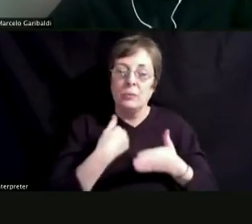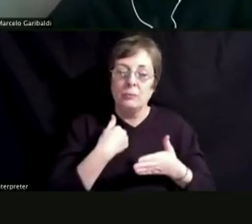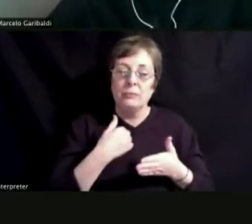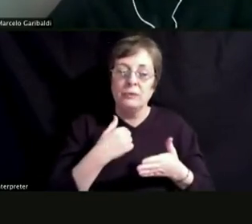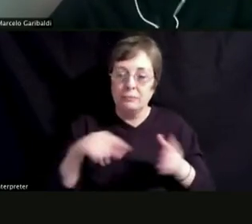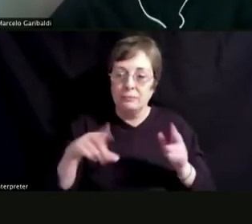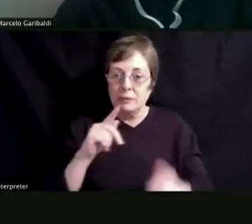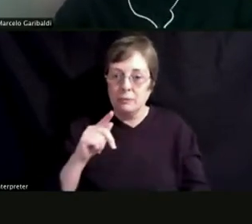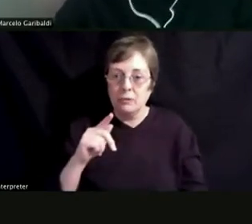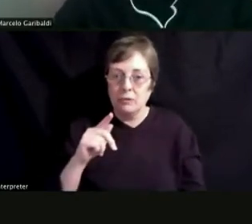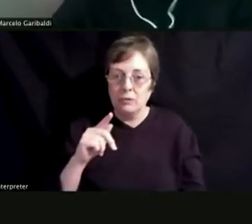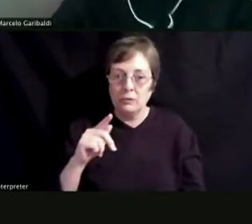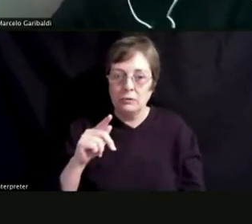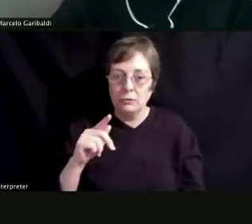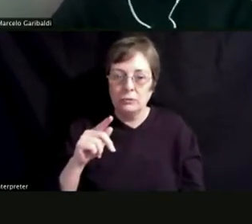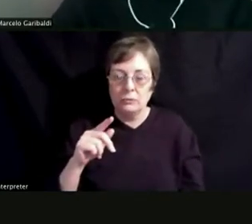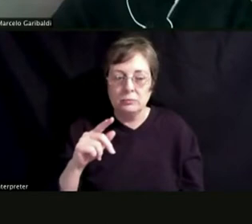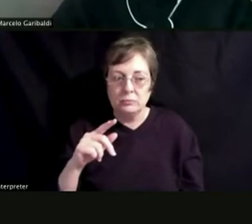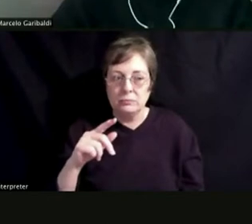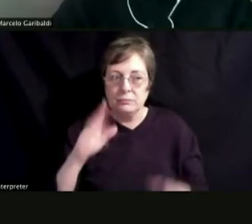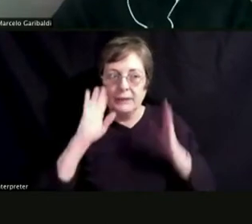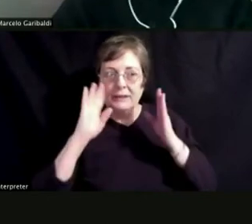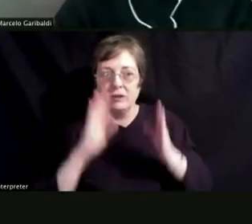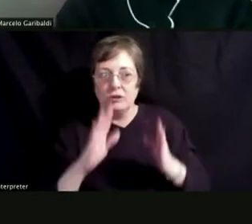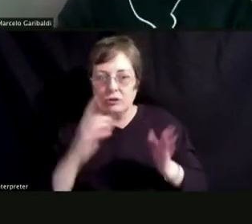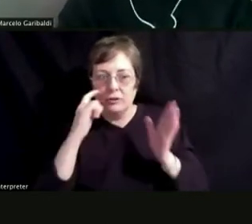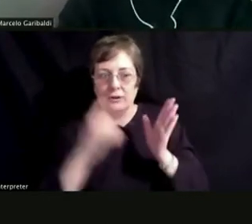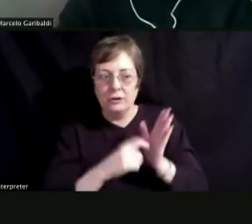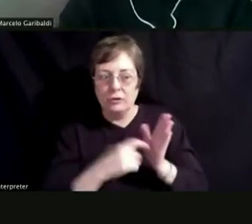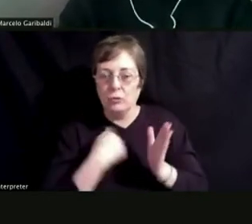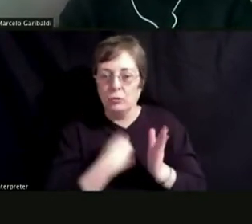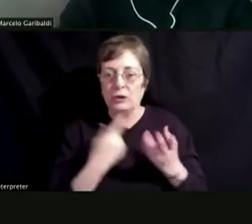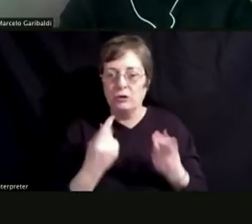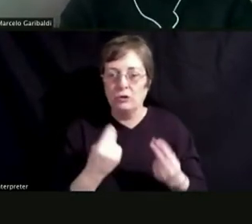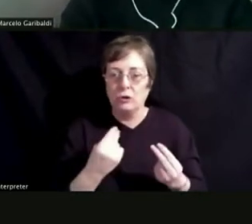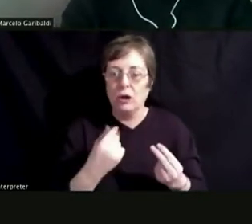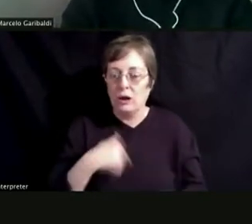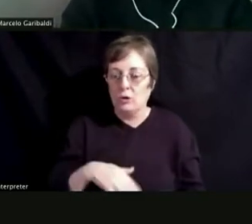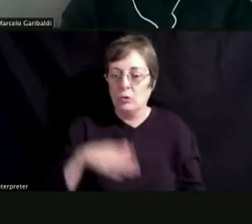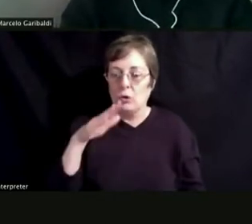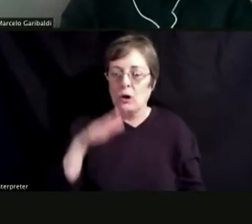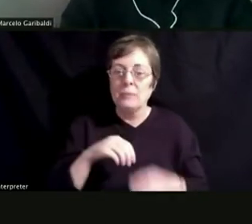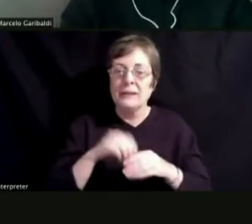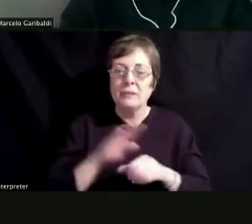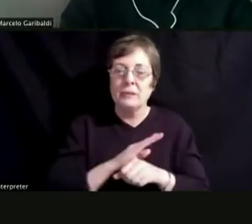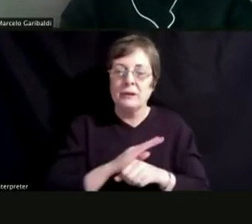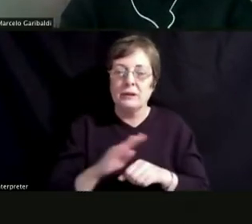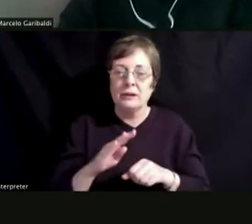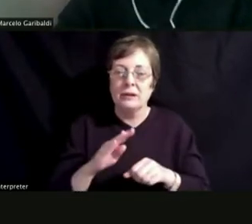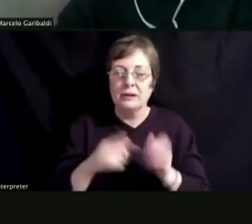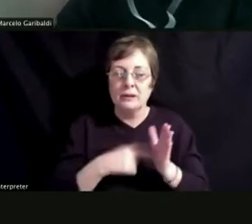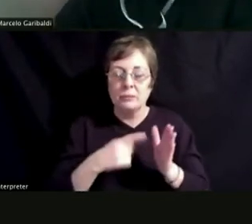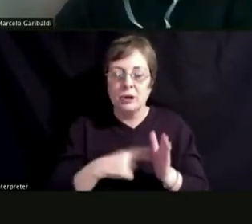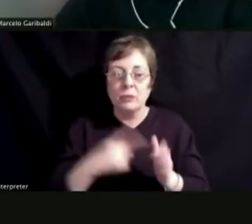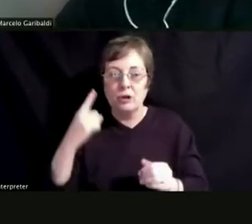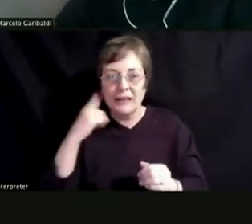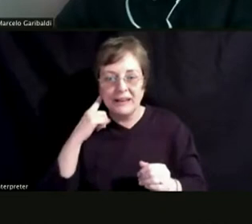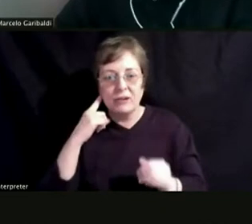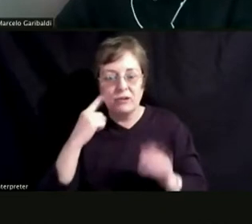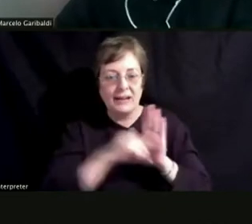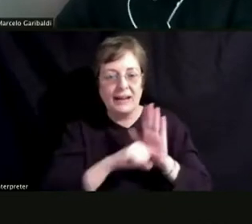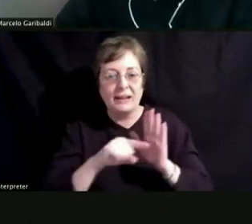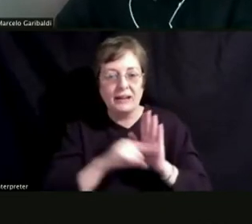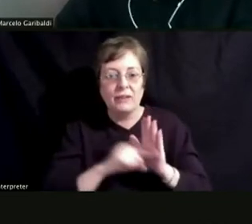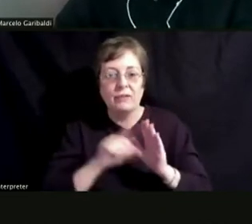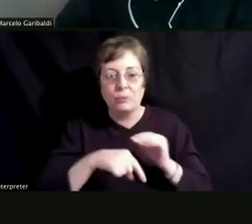for someone who's grown up in the industry, there are those times where you hear things that aren't so positive about our industry, and you